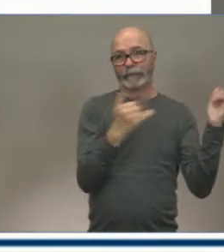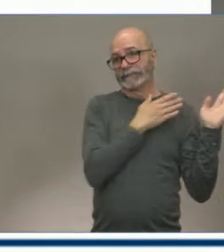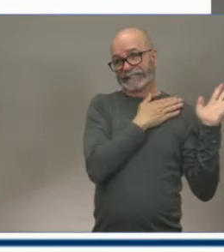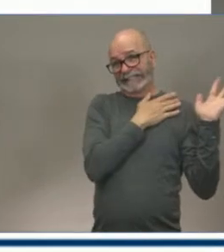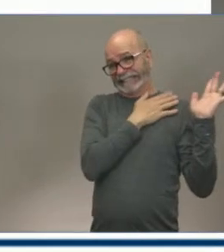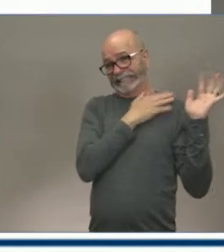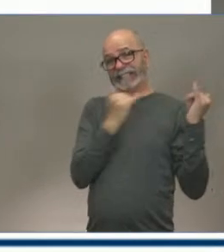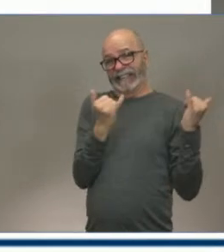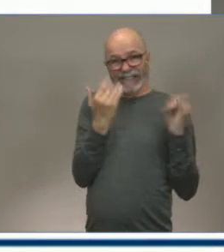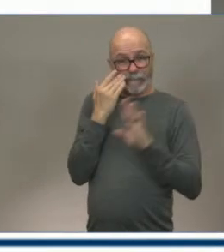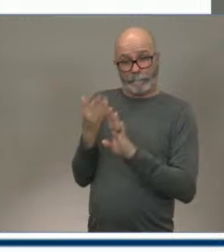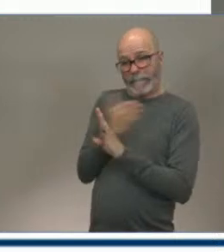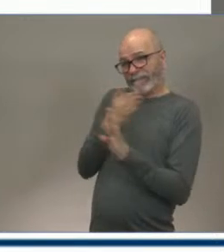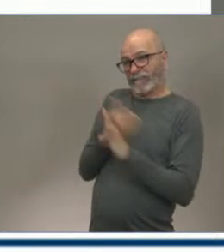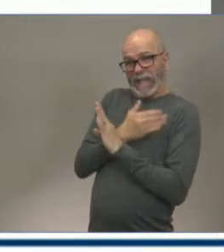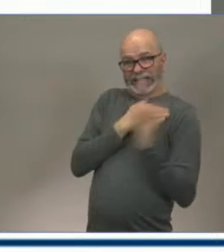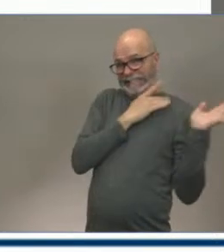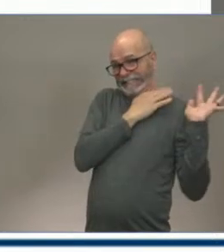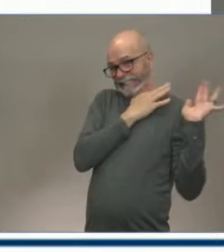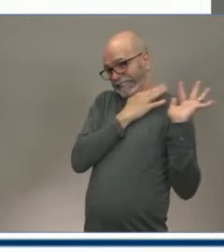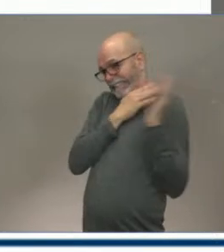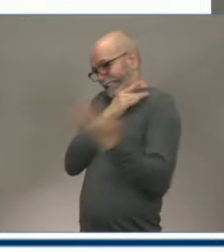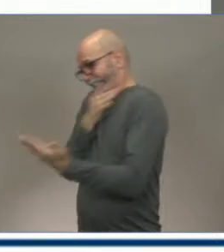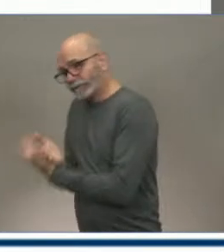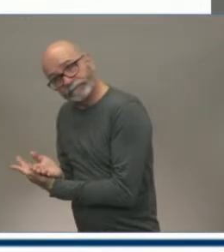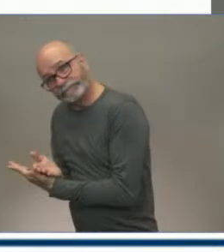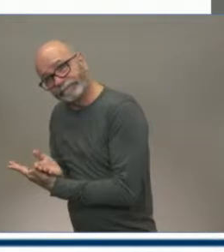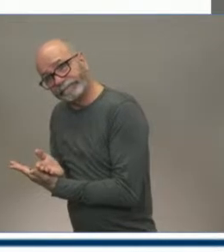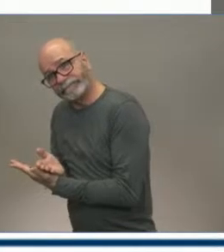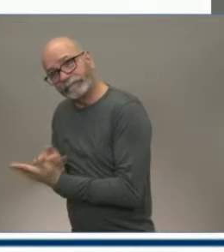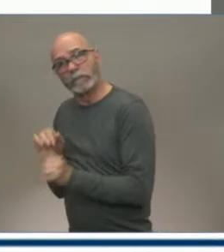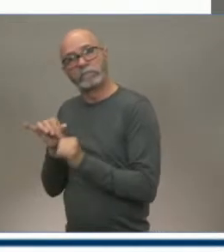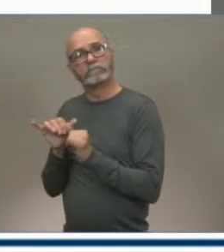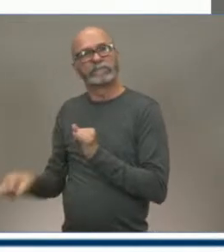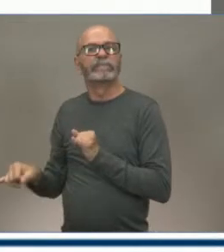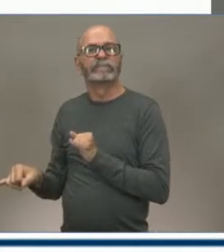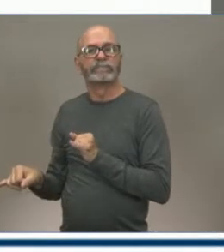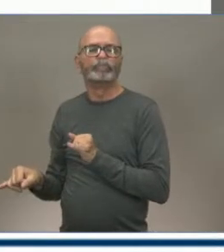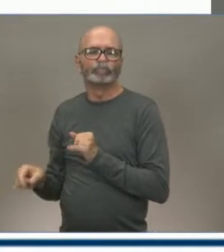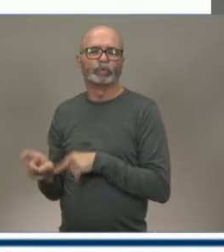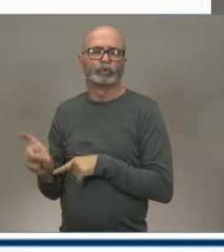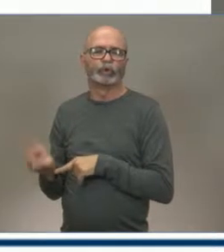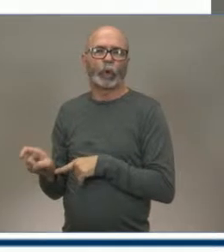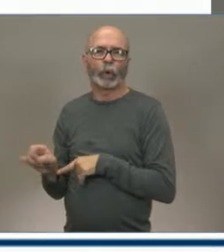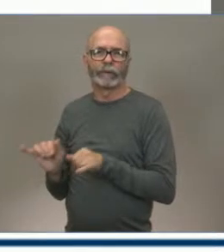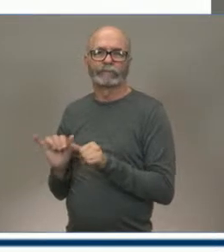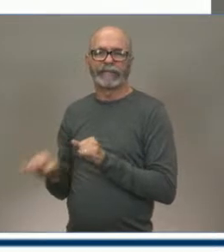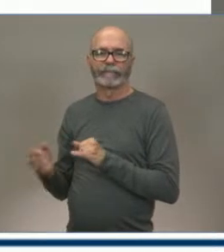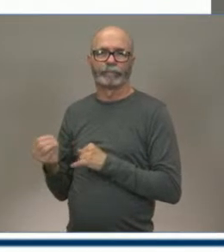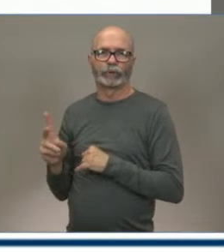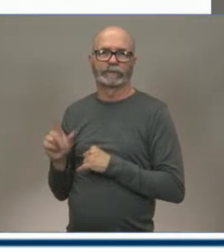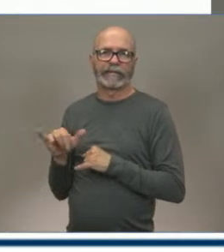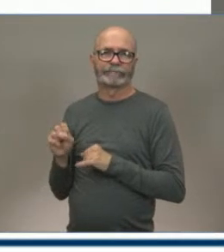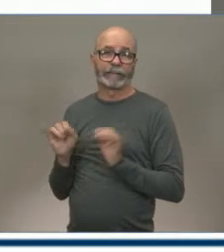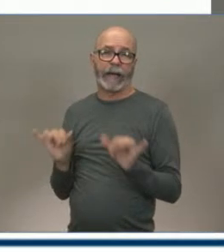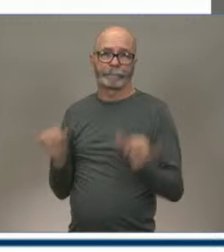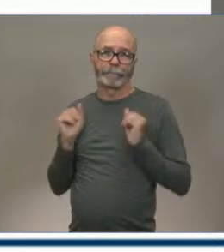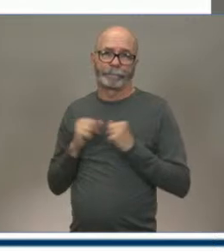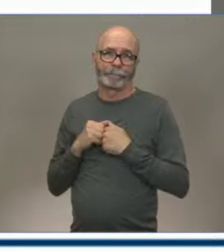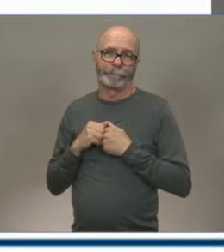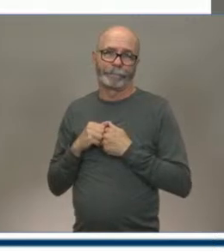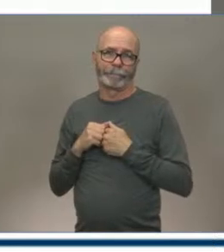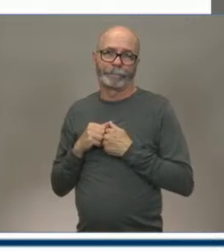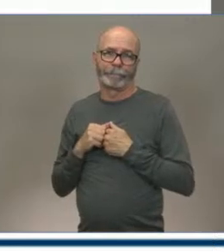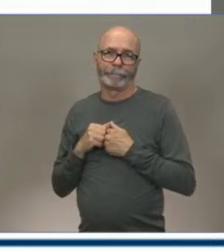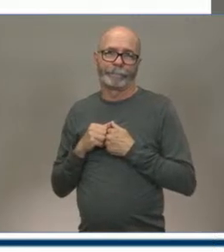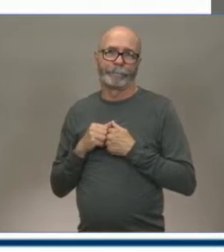have been in New Brunswick in the last 2 weeks that they should isolate at home and go online to book